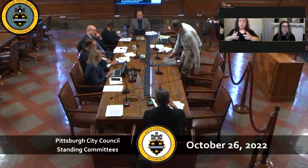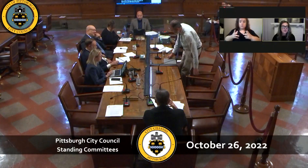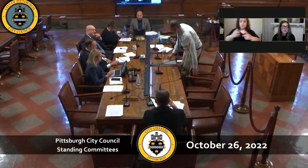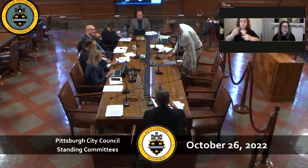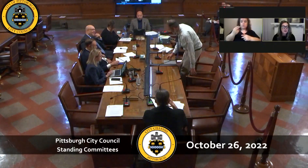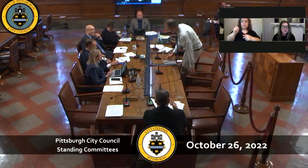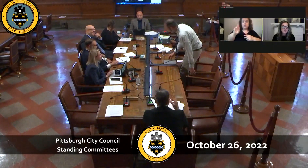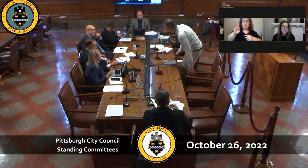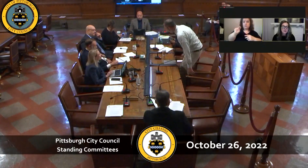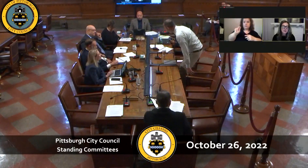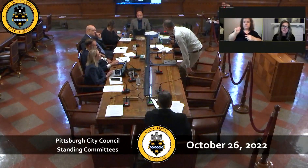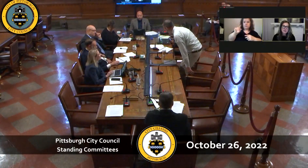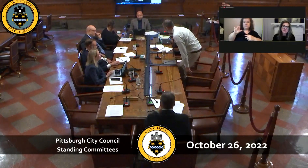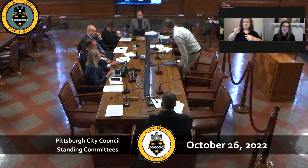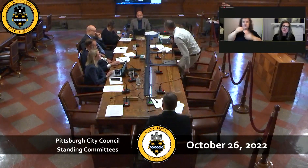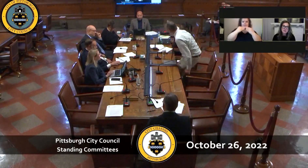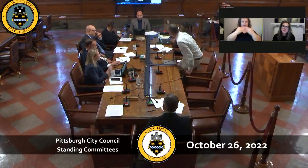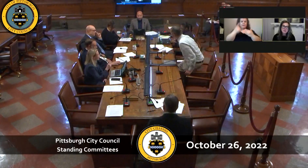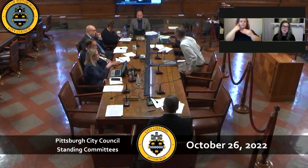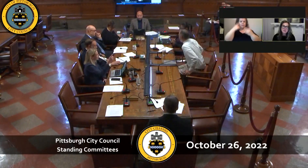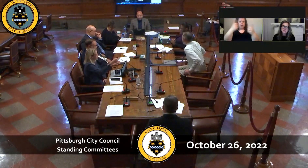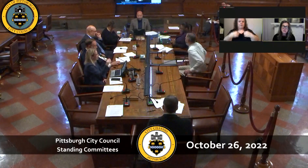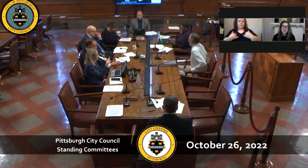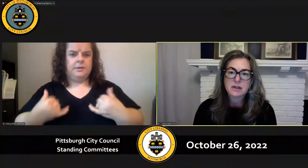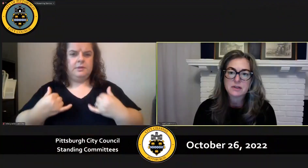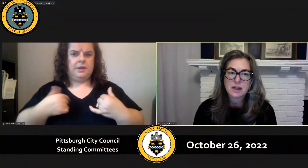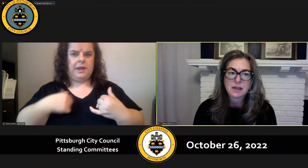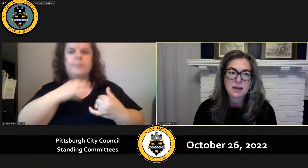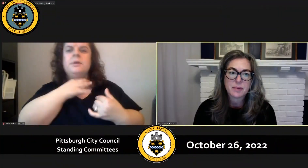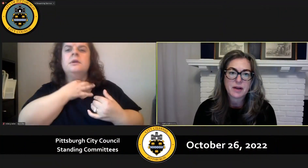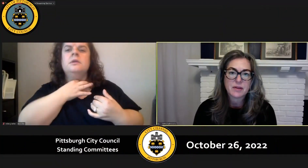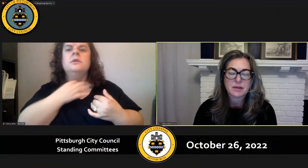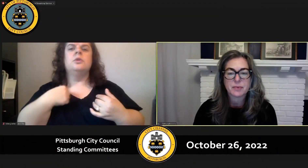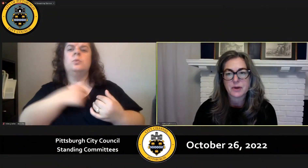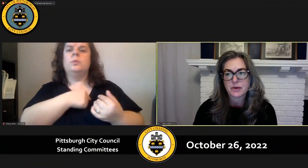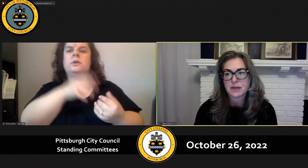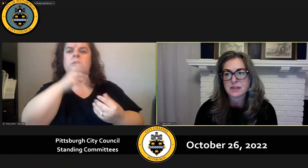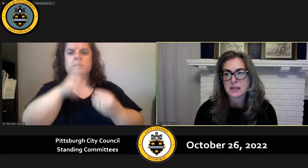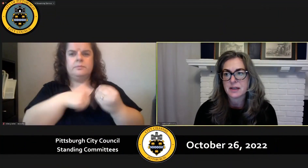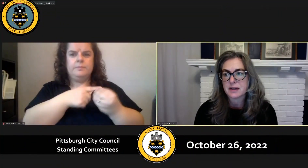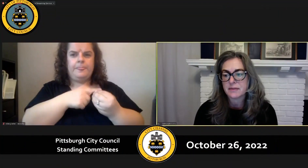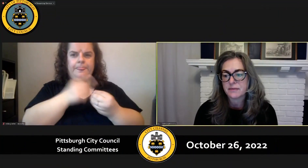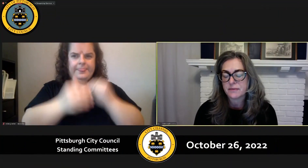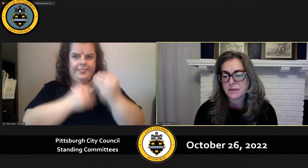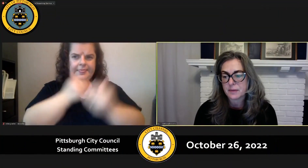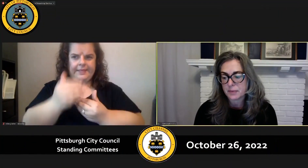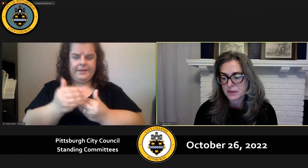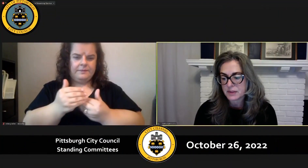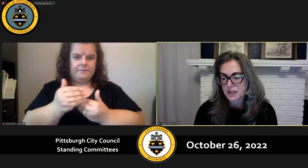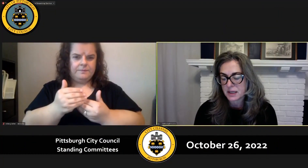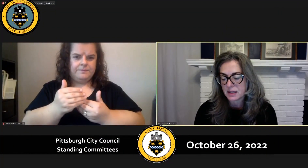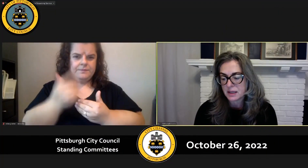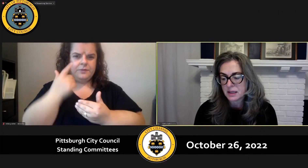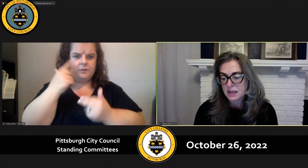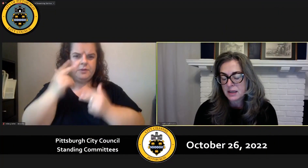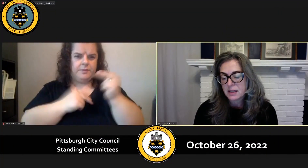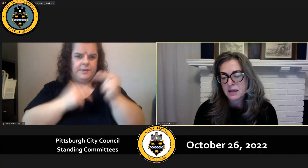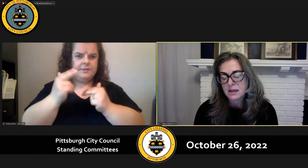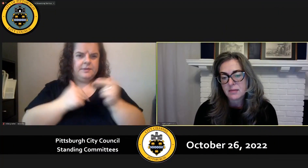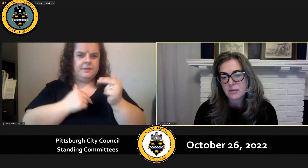for being here i'm curious since we are talking about the progress of the building